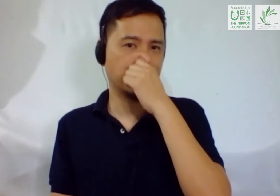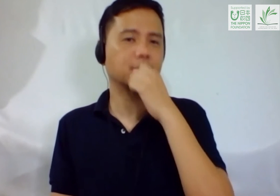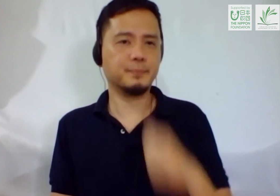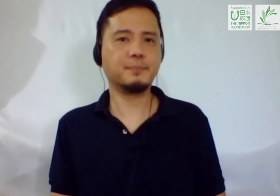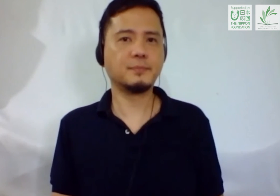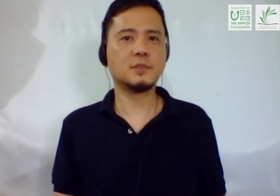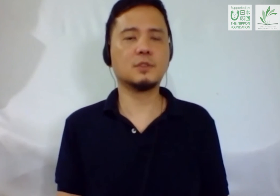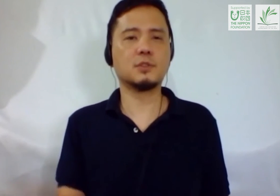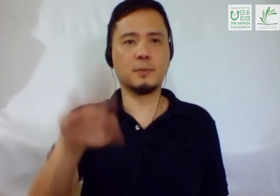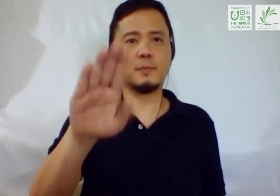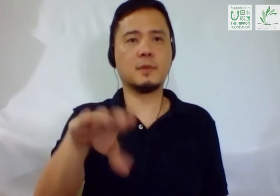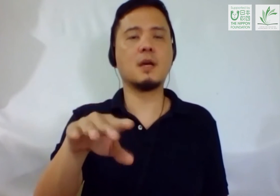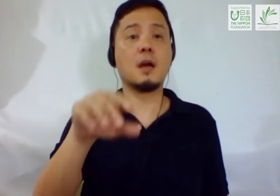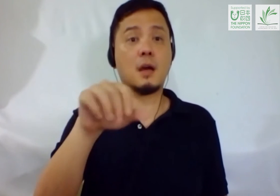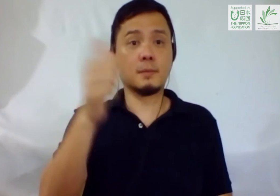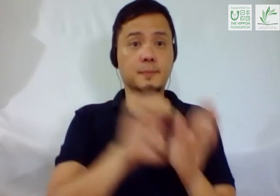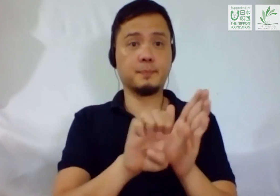So if you sign book,